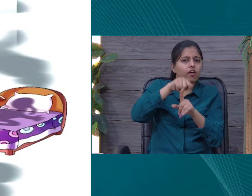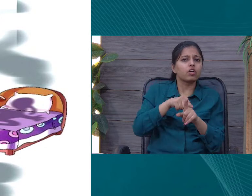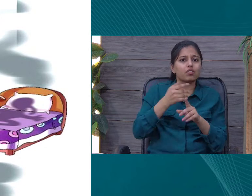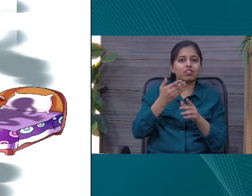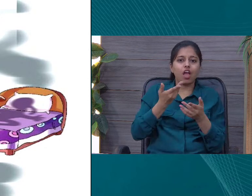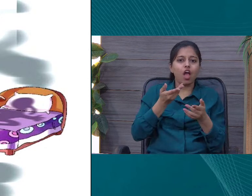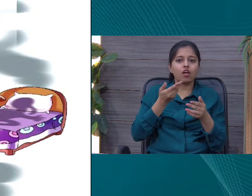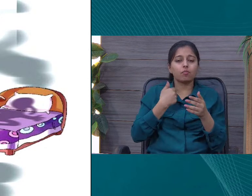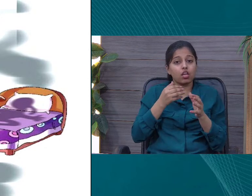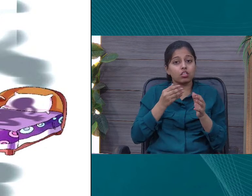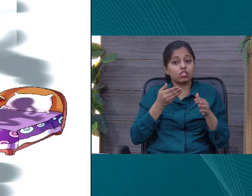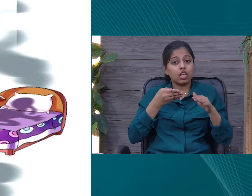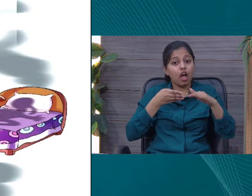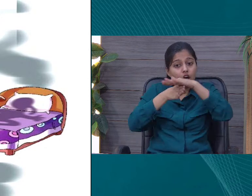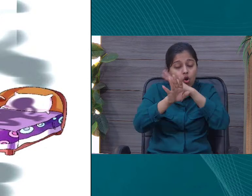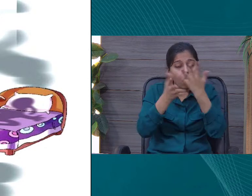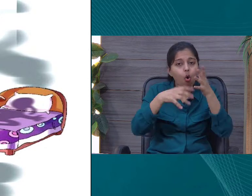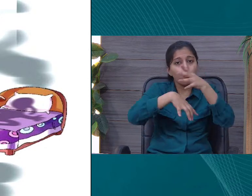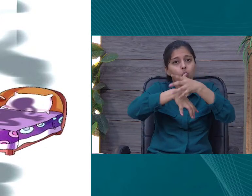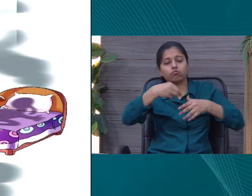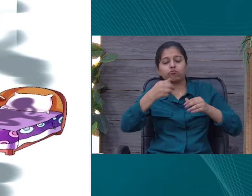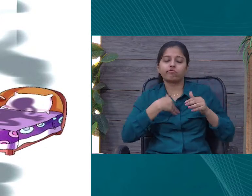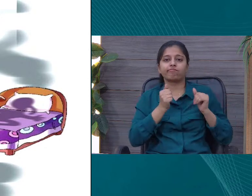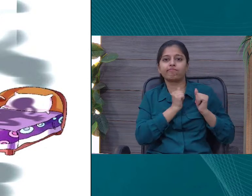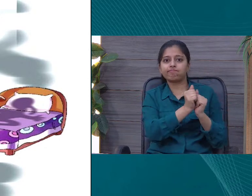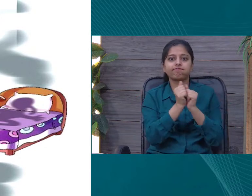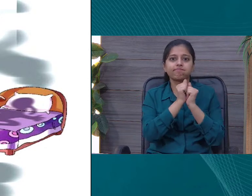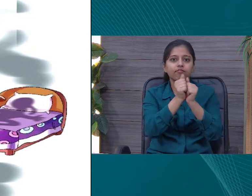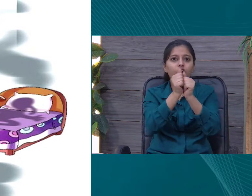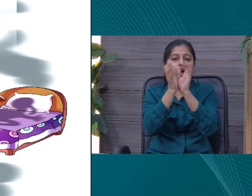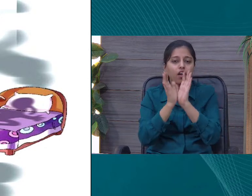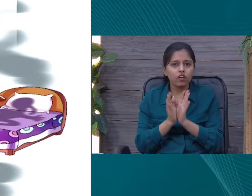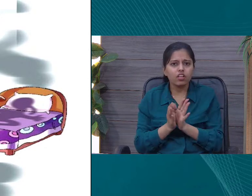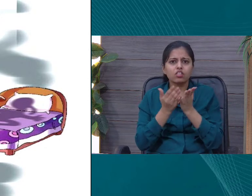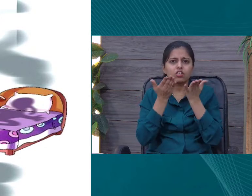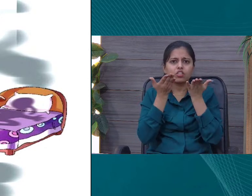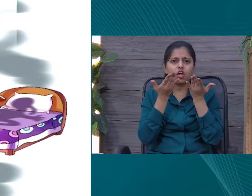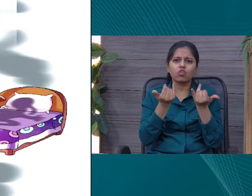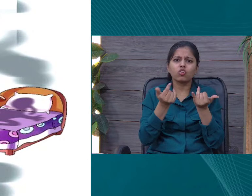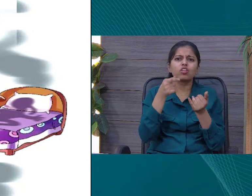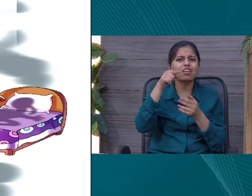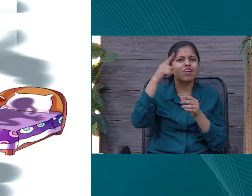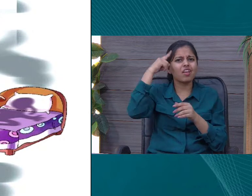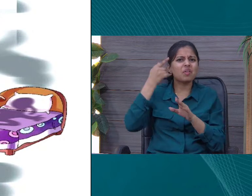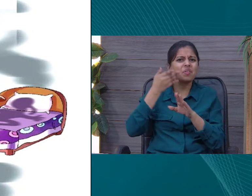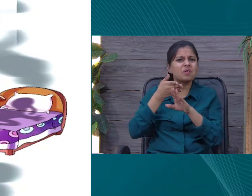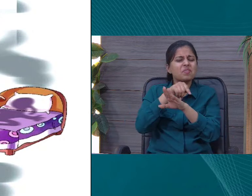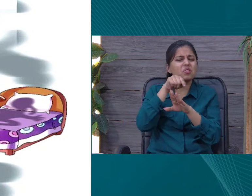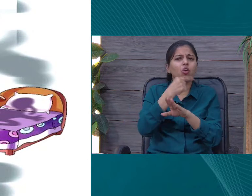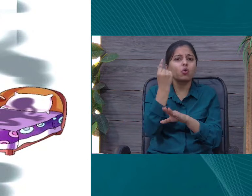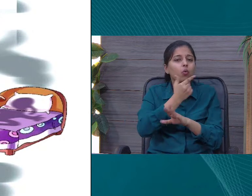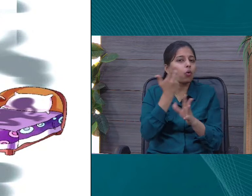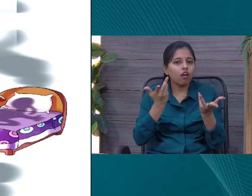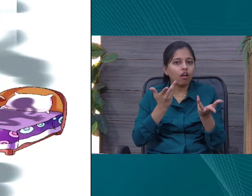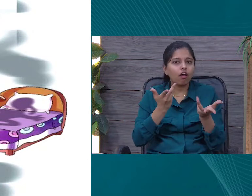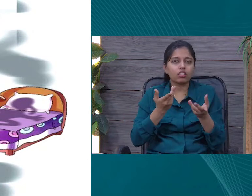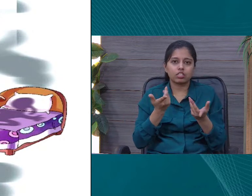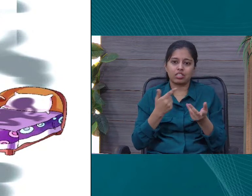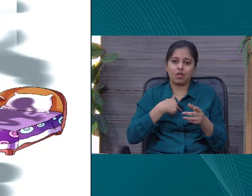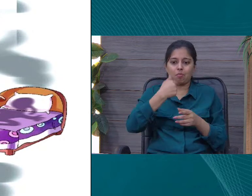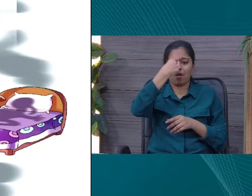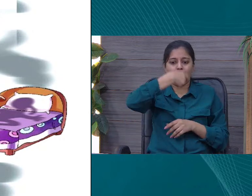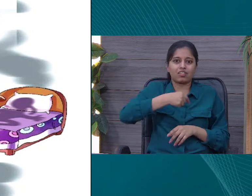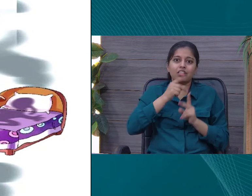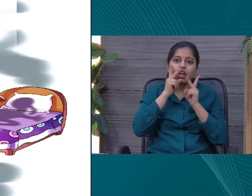in and out with me, and what can be the use of him is more than I